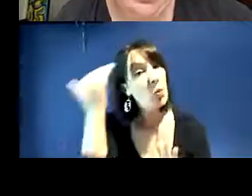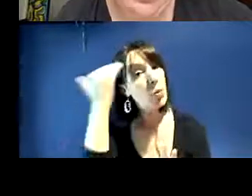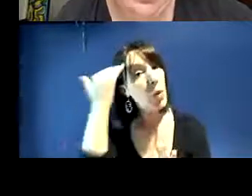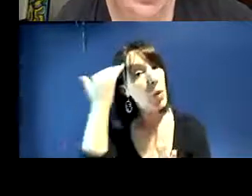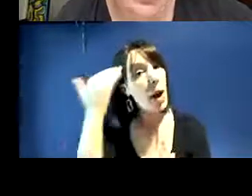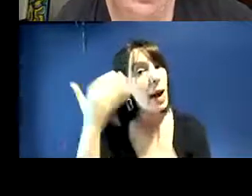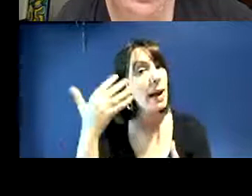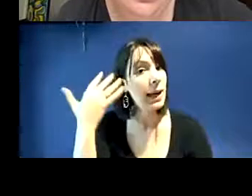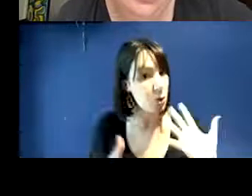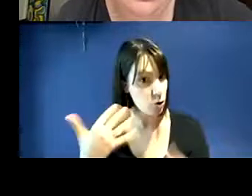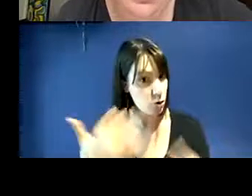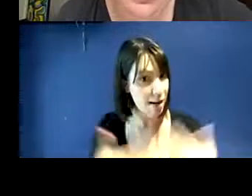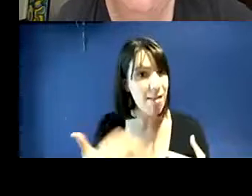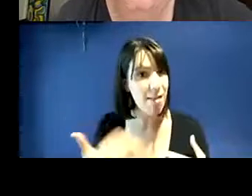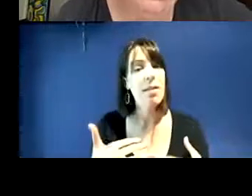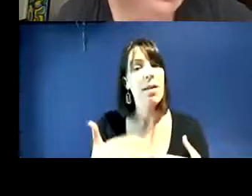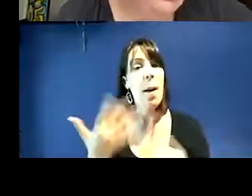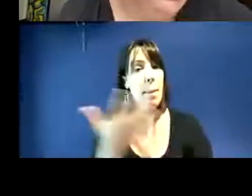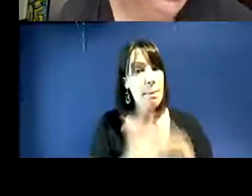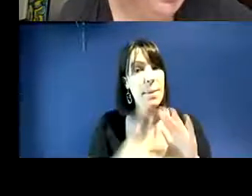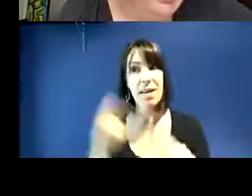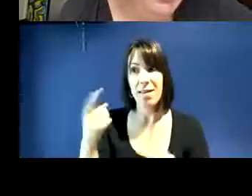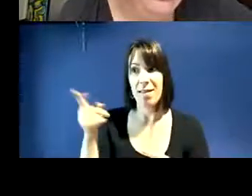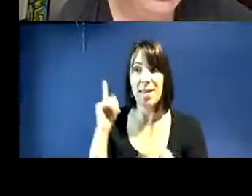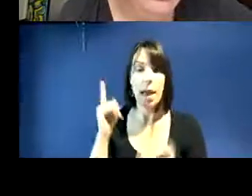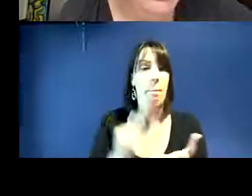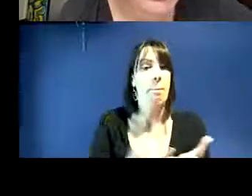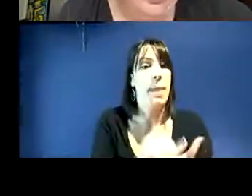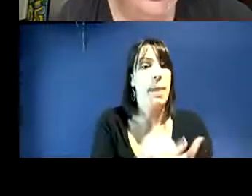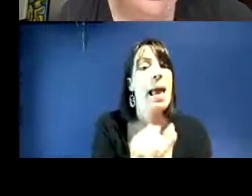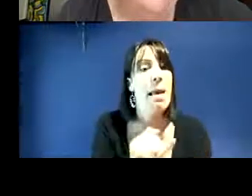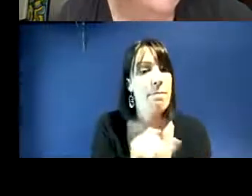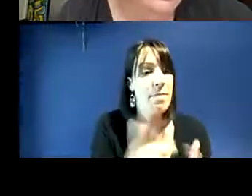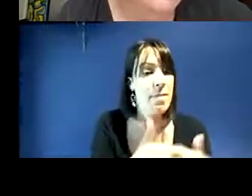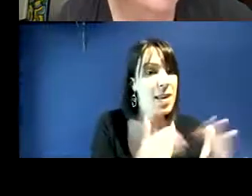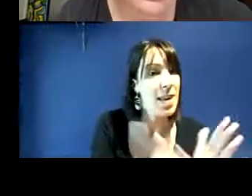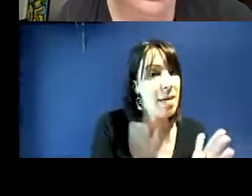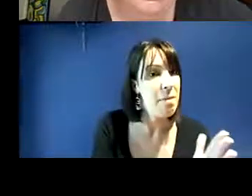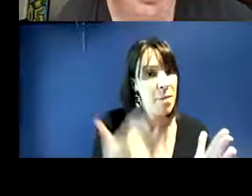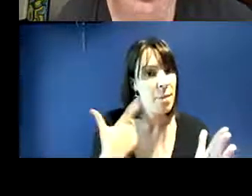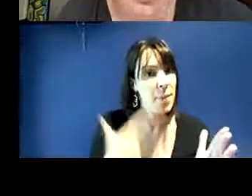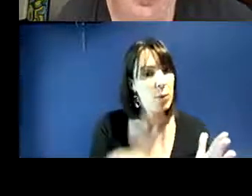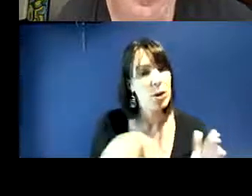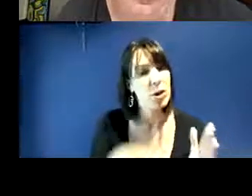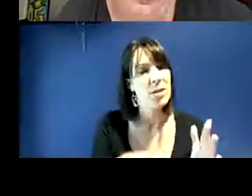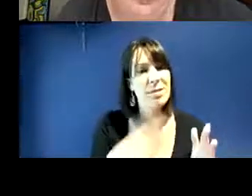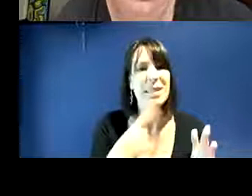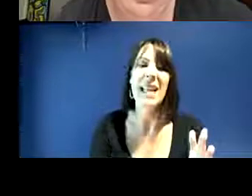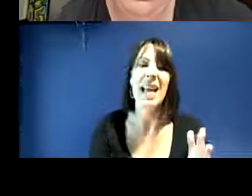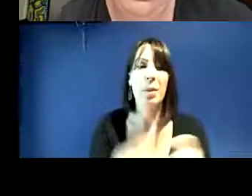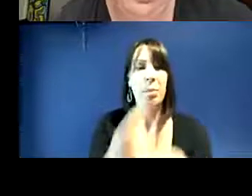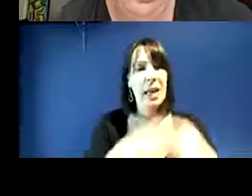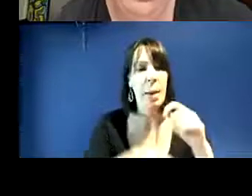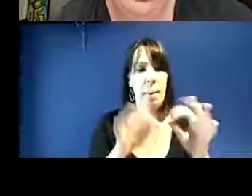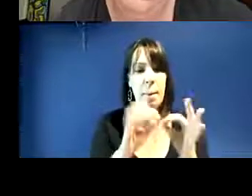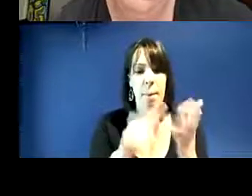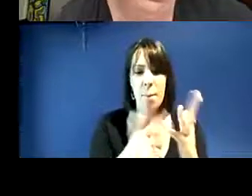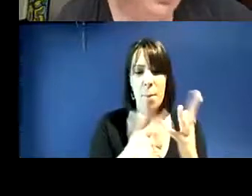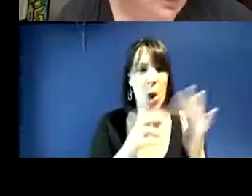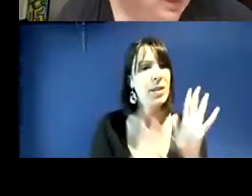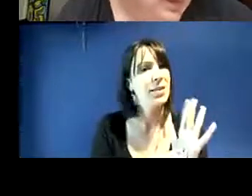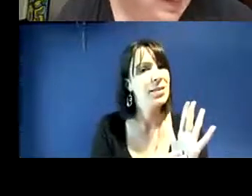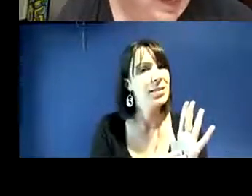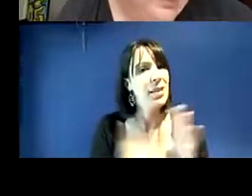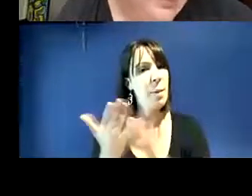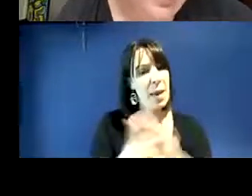deaths, suggesting that she had become a burden to her husband and that changes to her personality had left him with no other